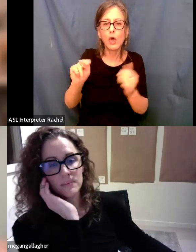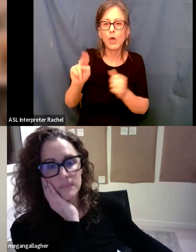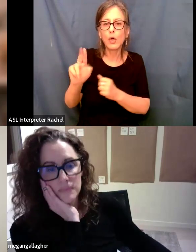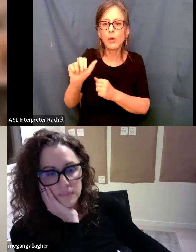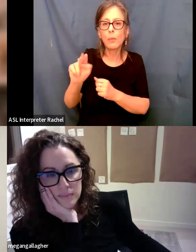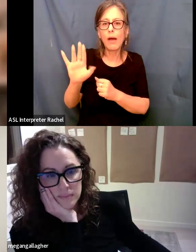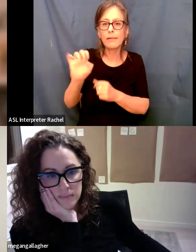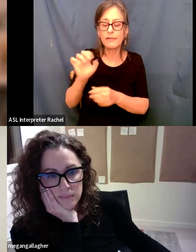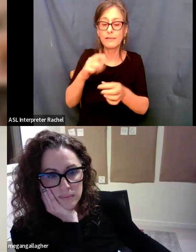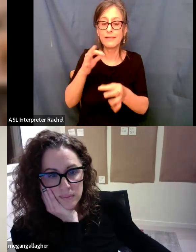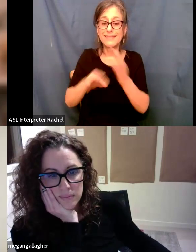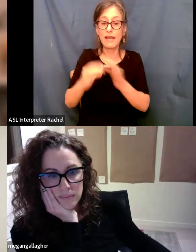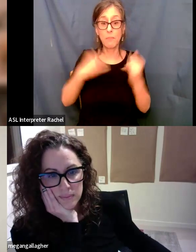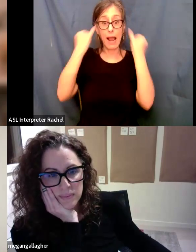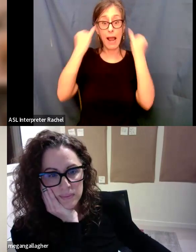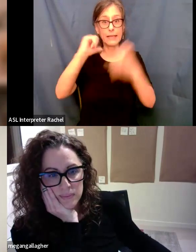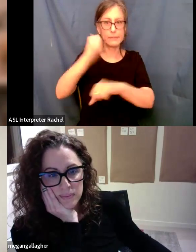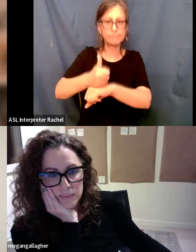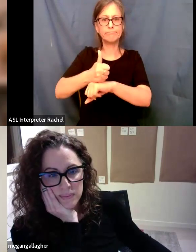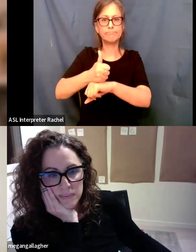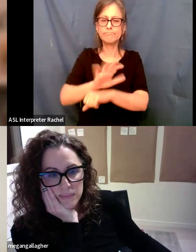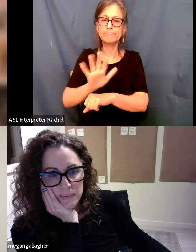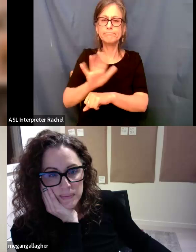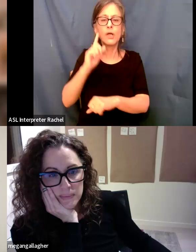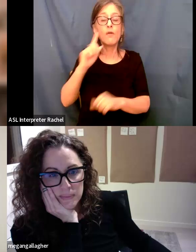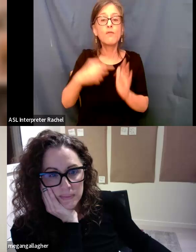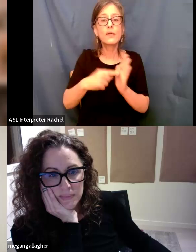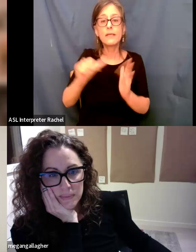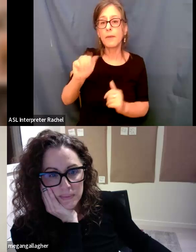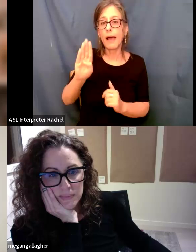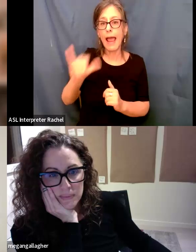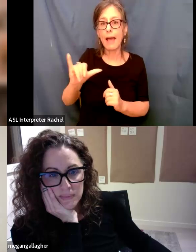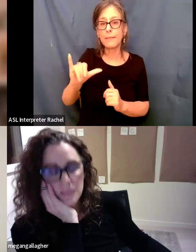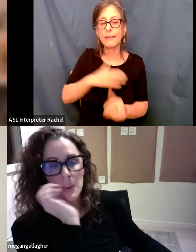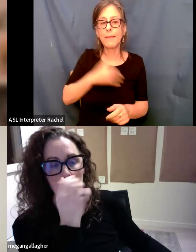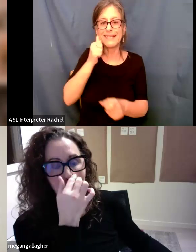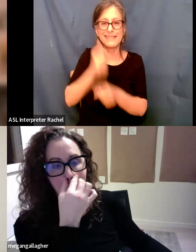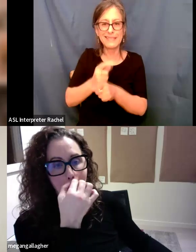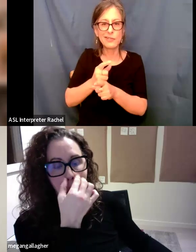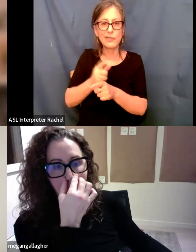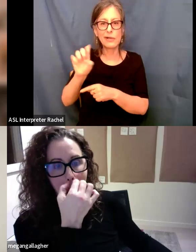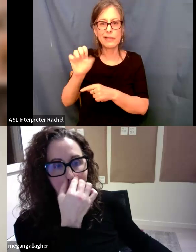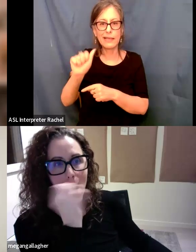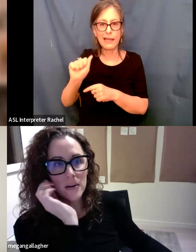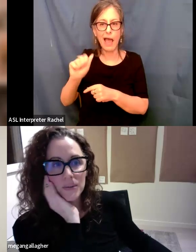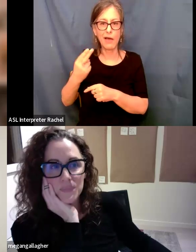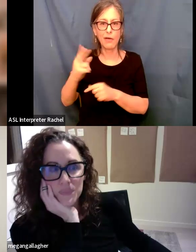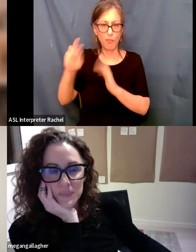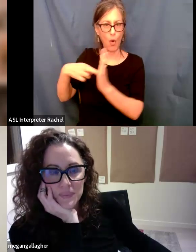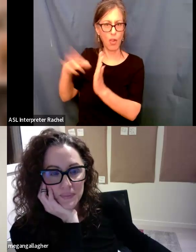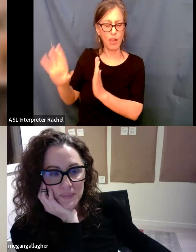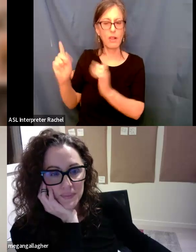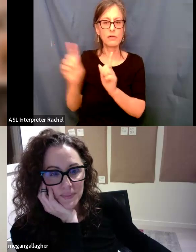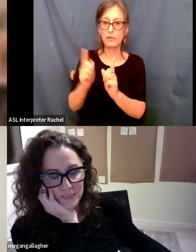to impose an idea on what it is. And like, for example, with Abby, who plays my sister Leah, like we met and